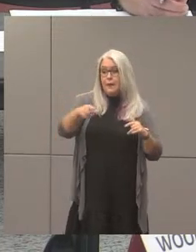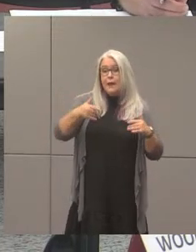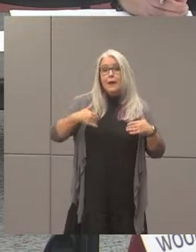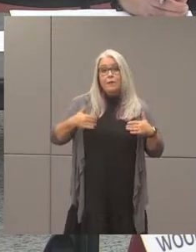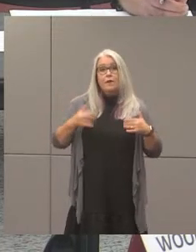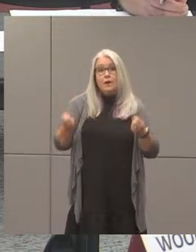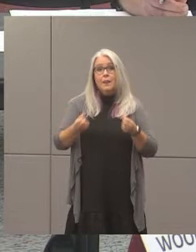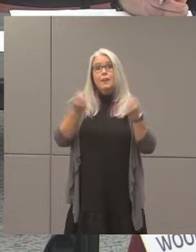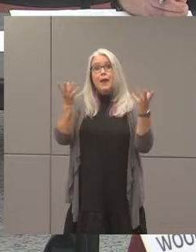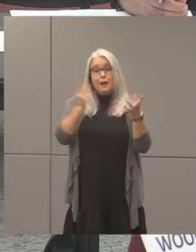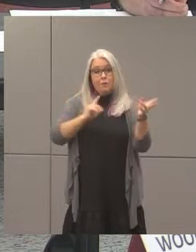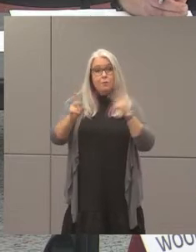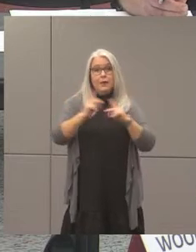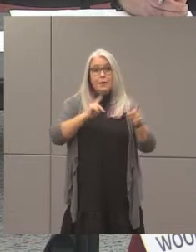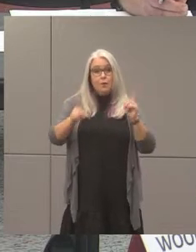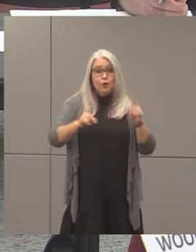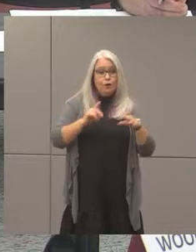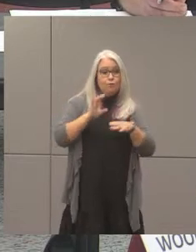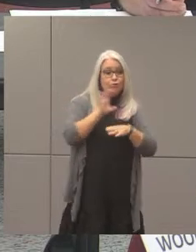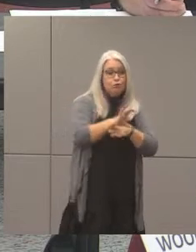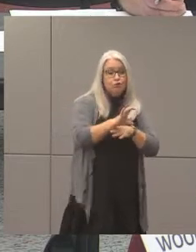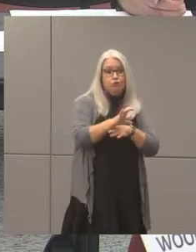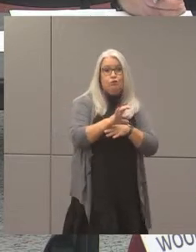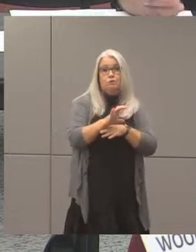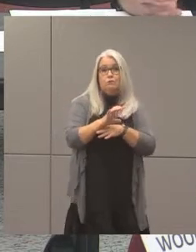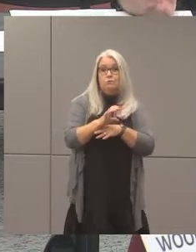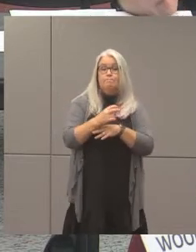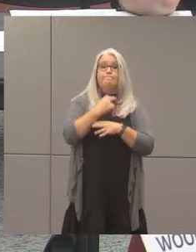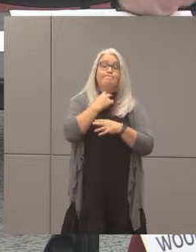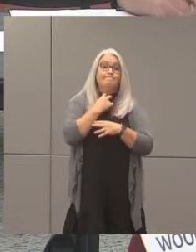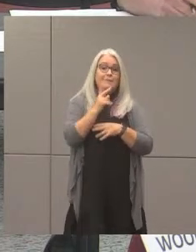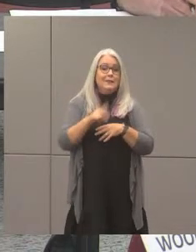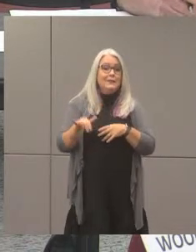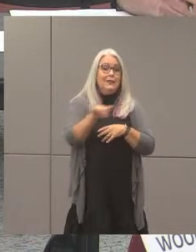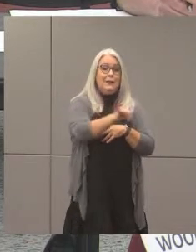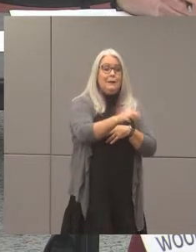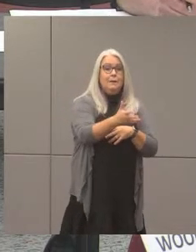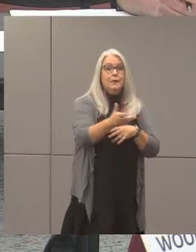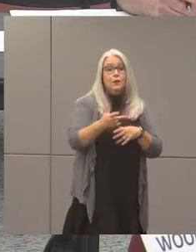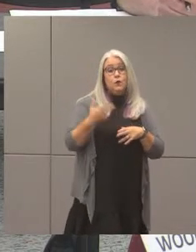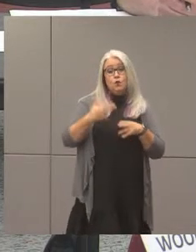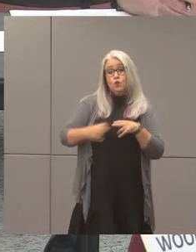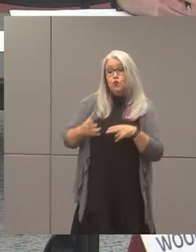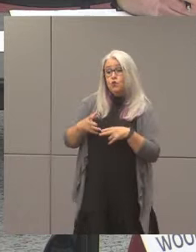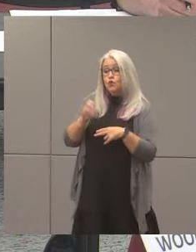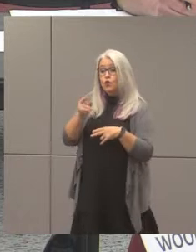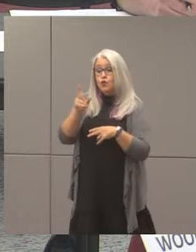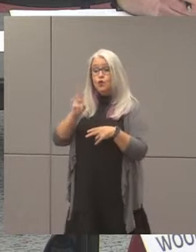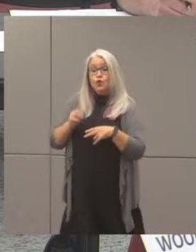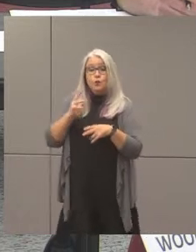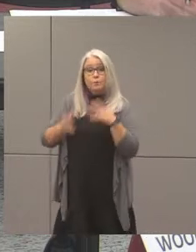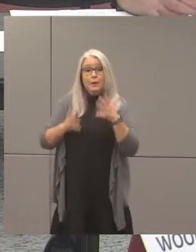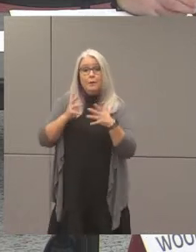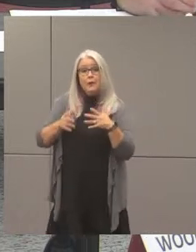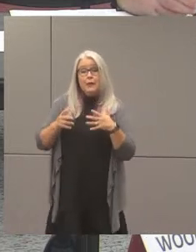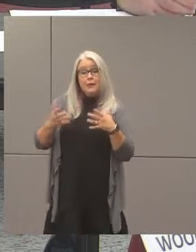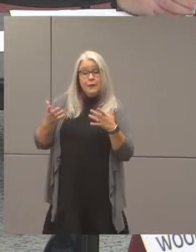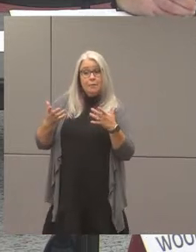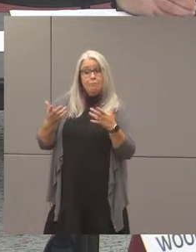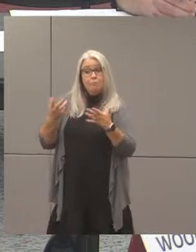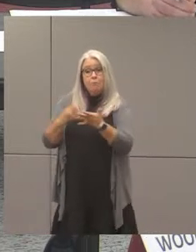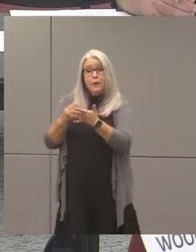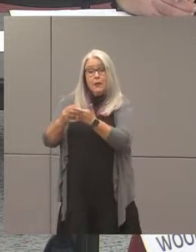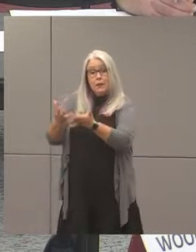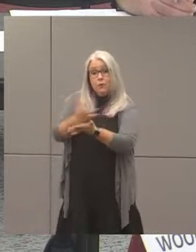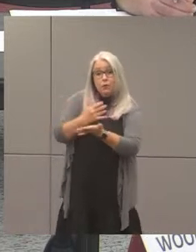the barrel. And that's probably, at short term, they're going to make a lot of money nationally. Longer term, as people start